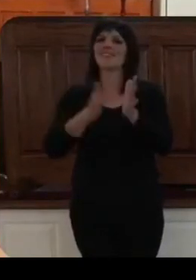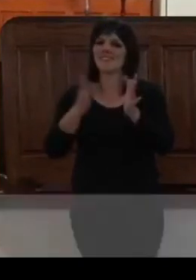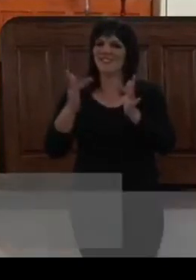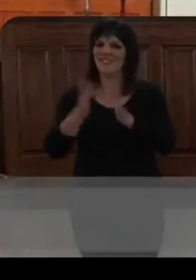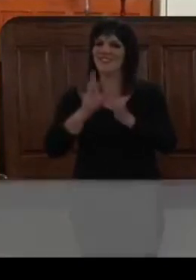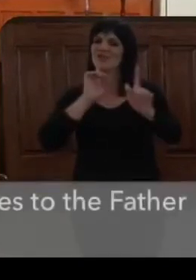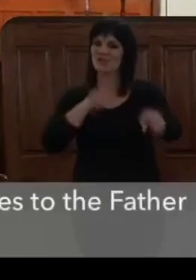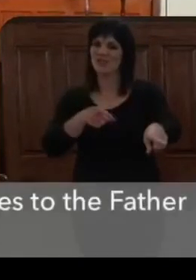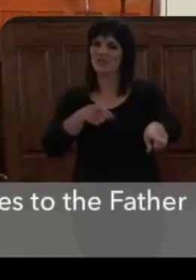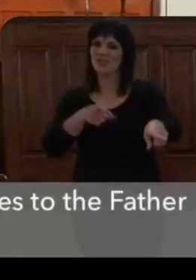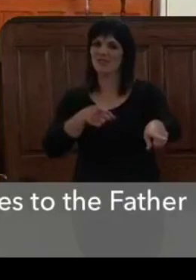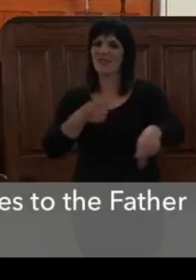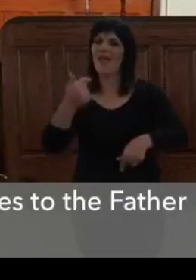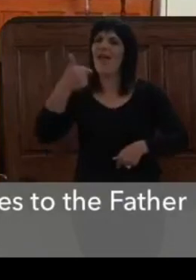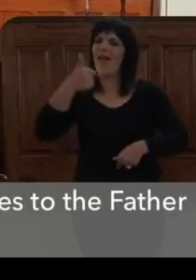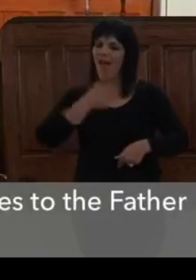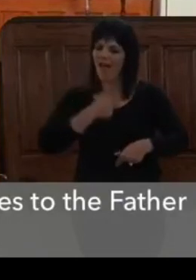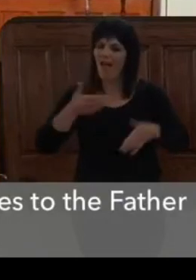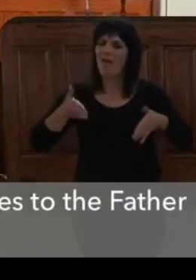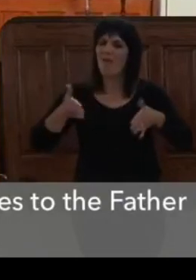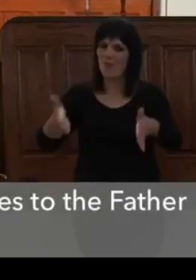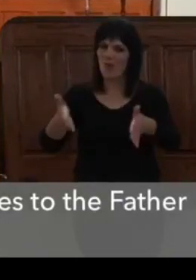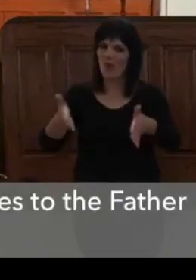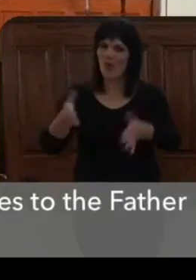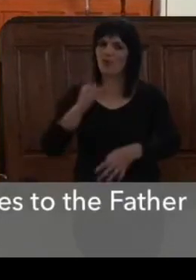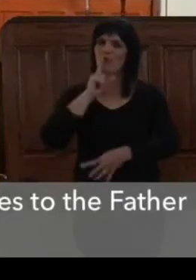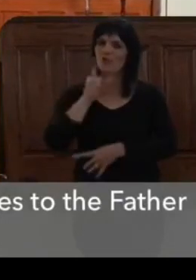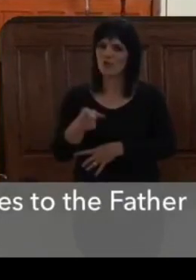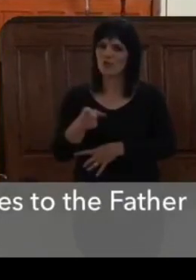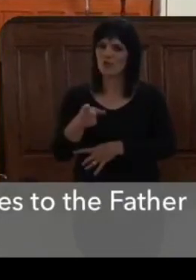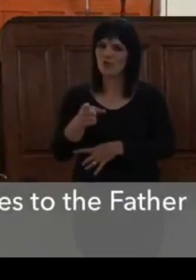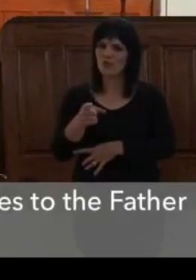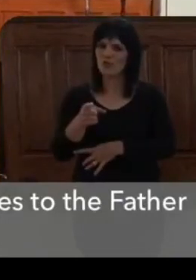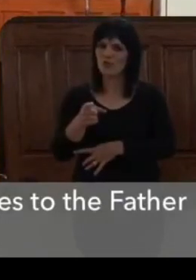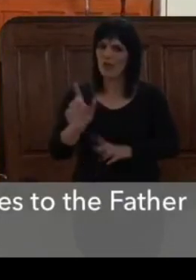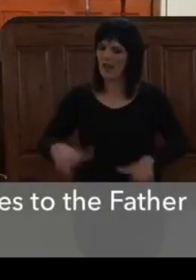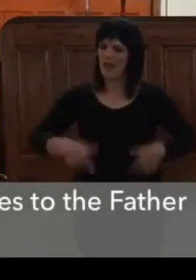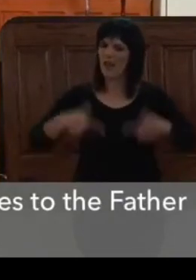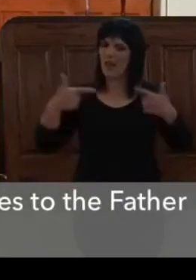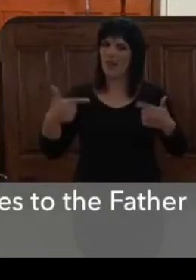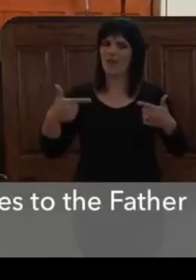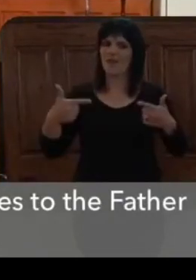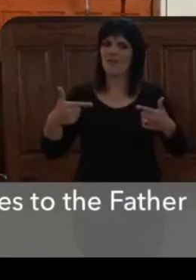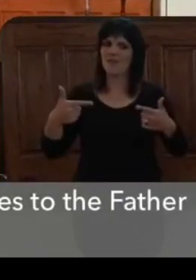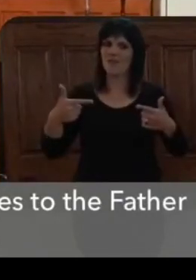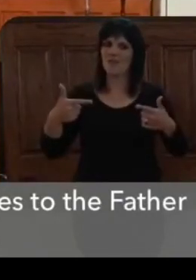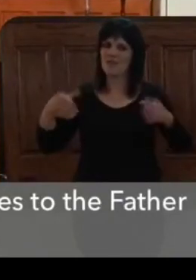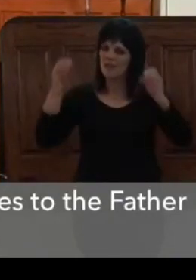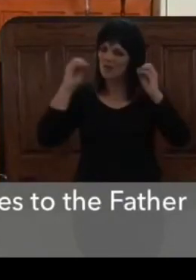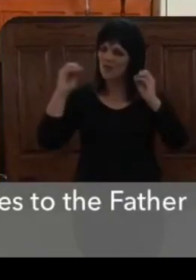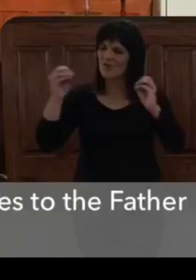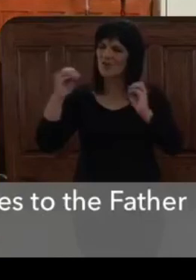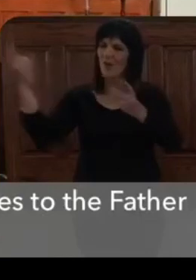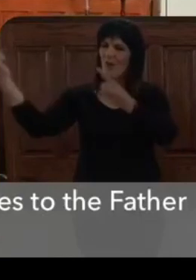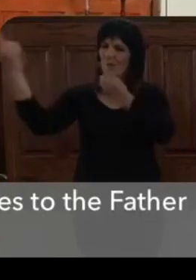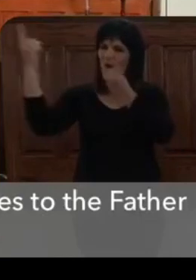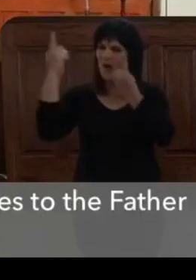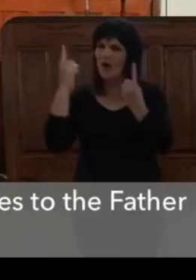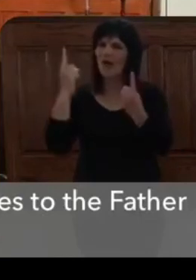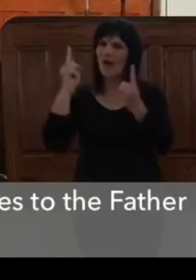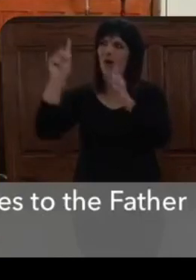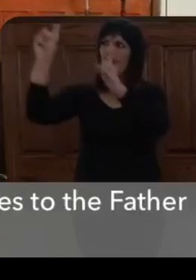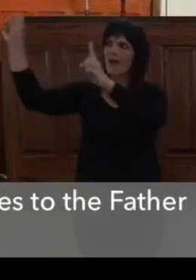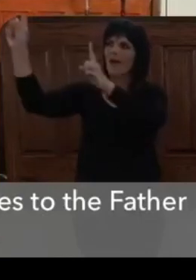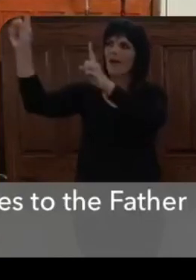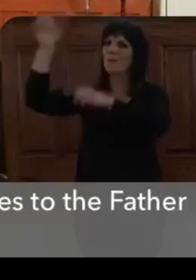response. I am the way, the truth, and the life. And no man cometh unto the Father except by